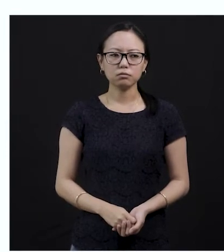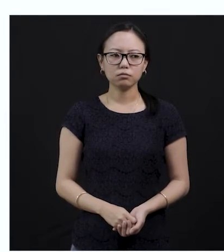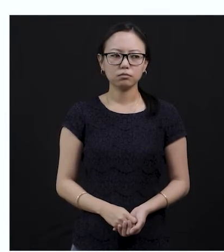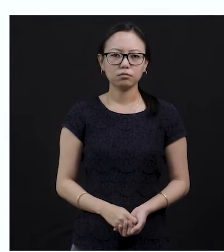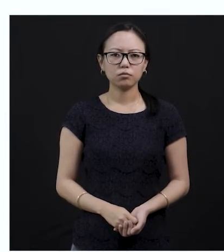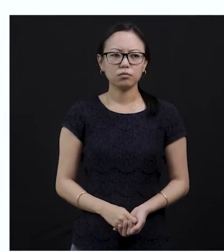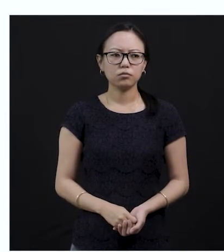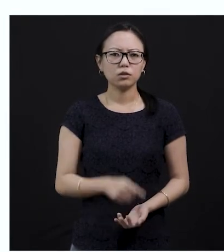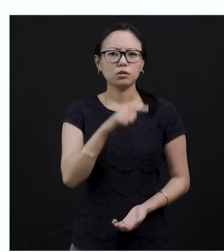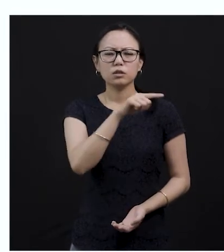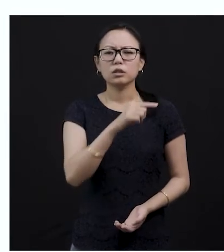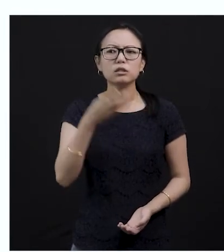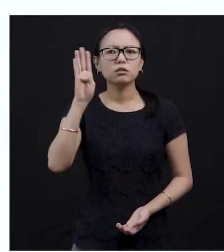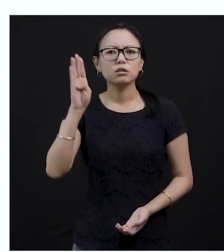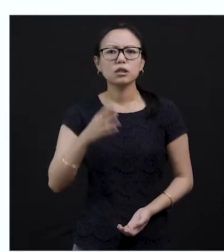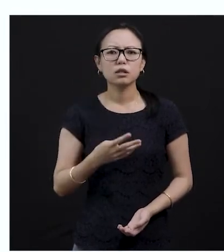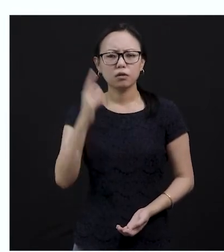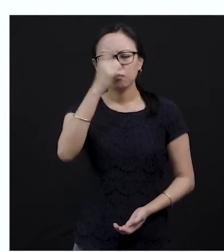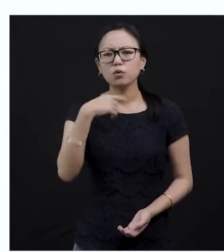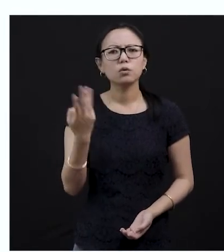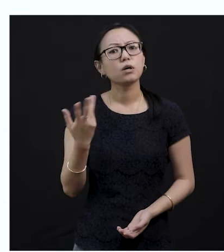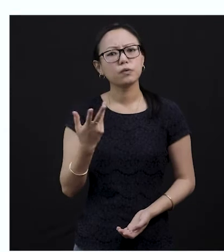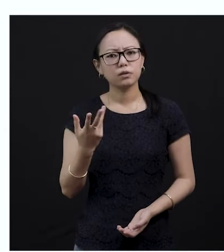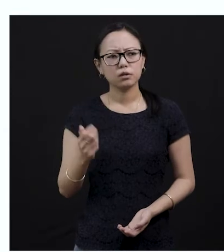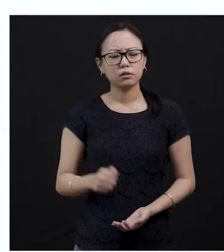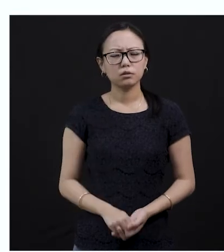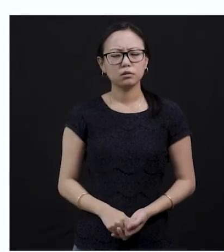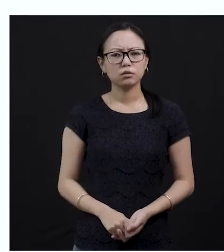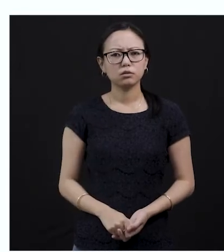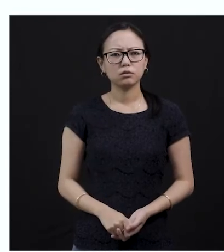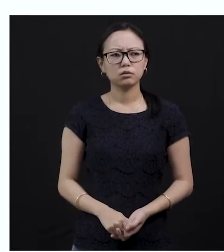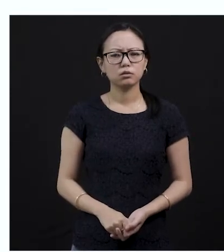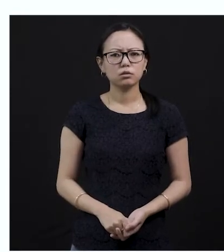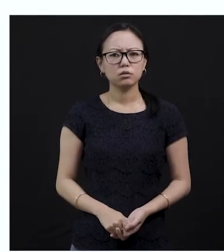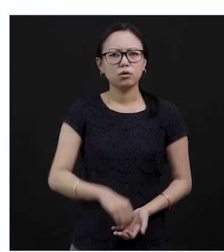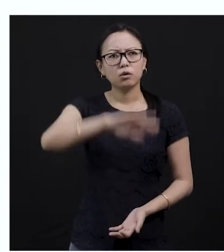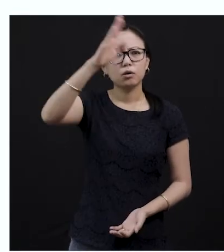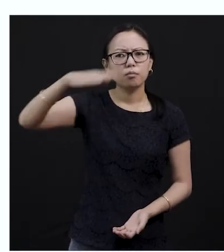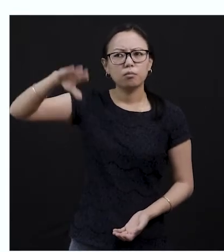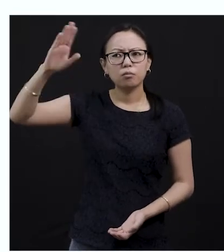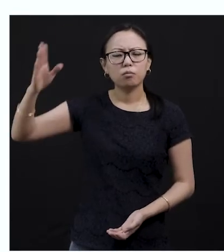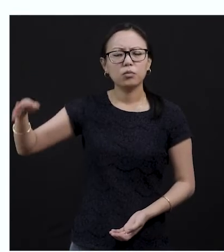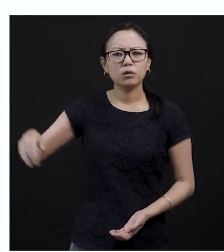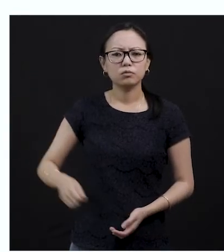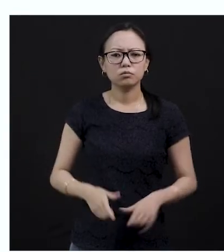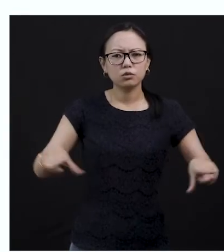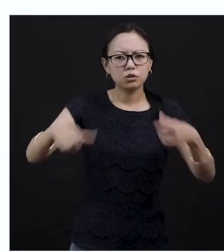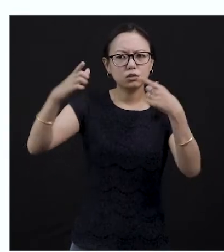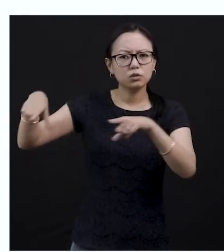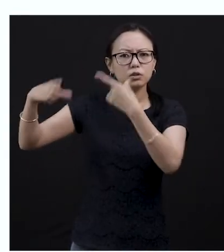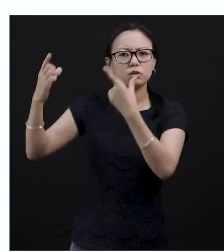yes. Why they have, you know, most of the trees found in the mountains are usually pine, and they